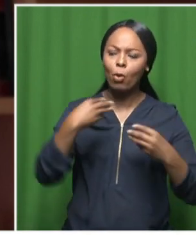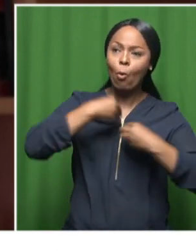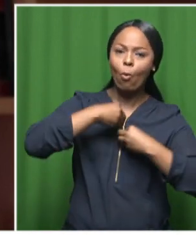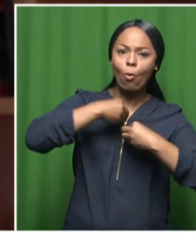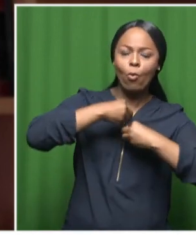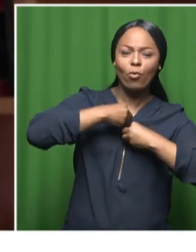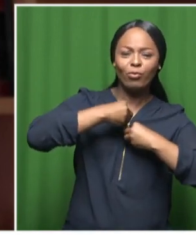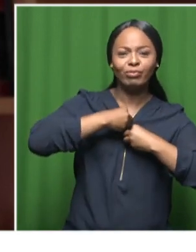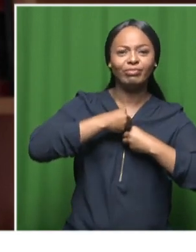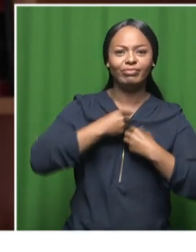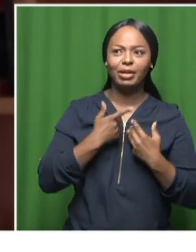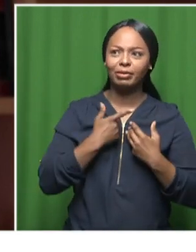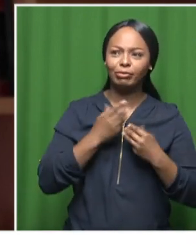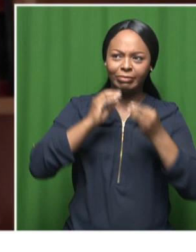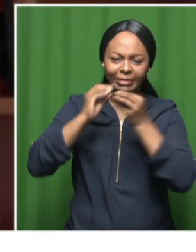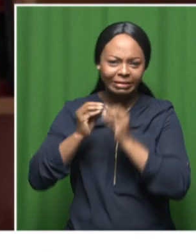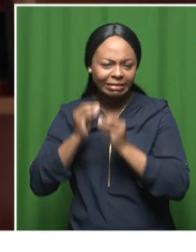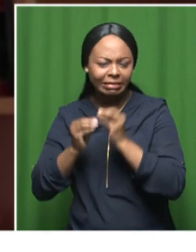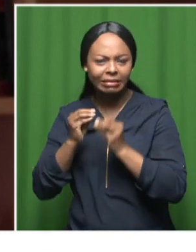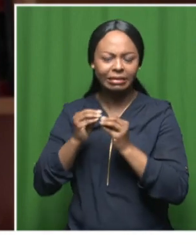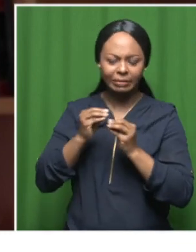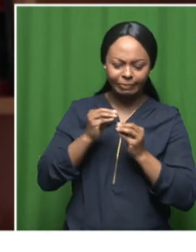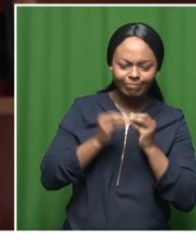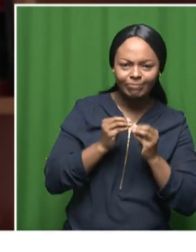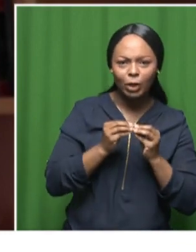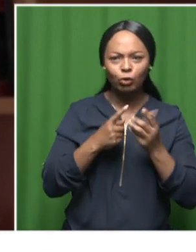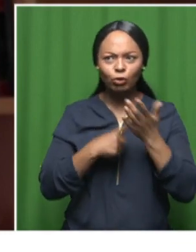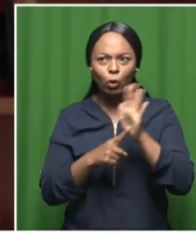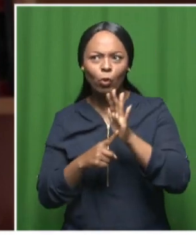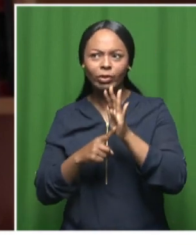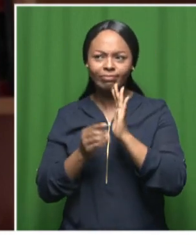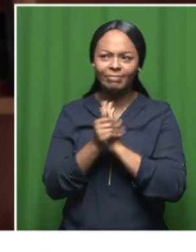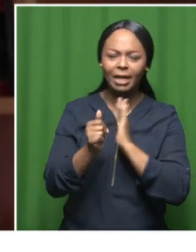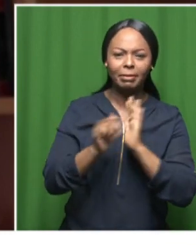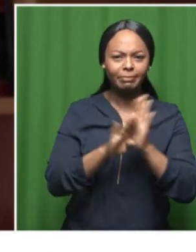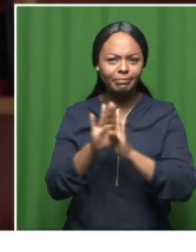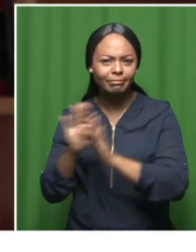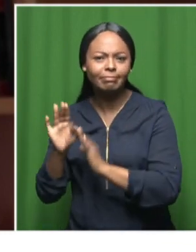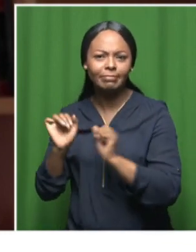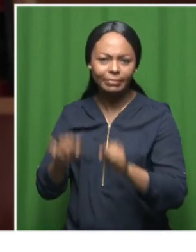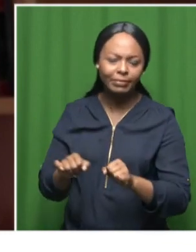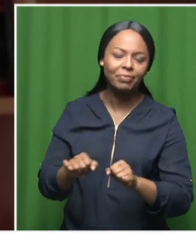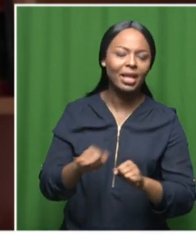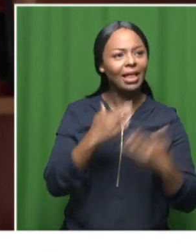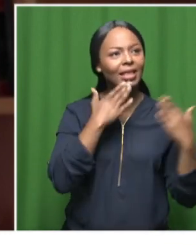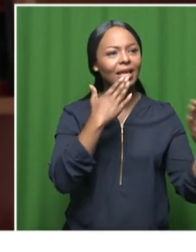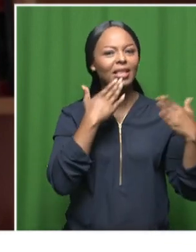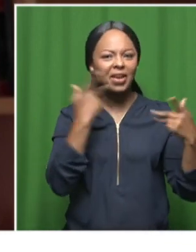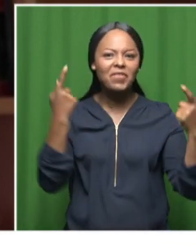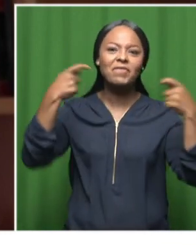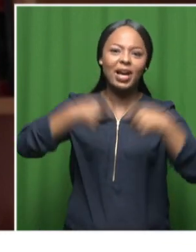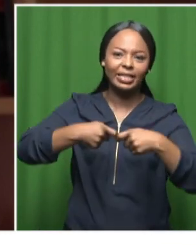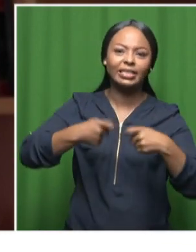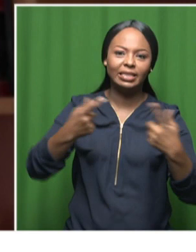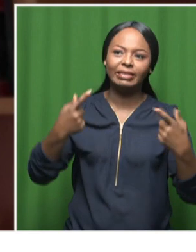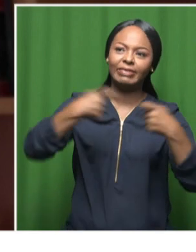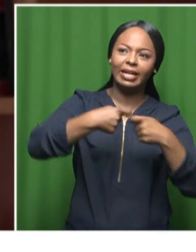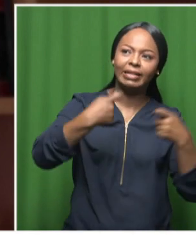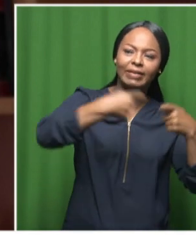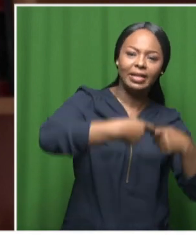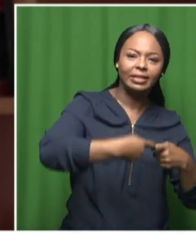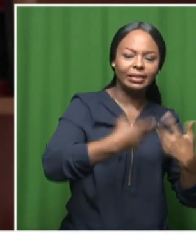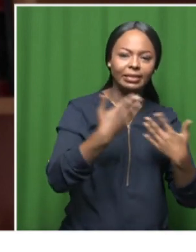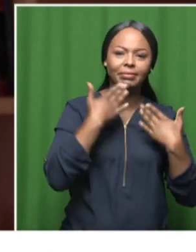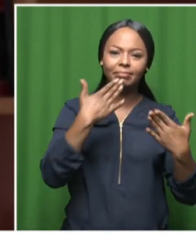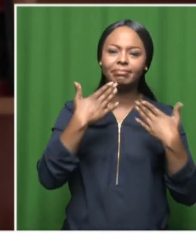own, promoters of their shows, thanks to, some funding of, for